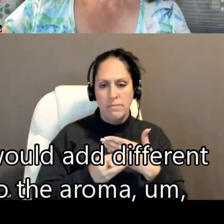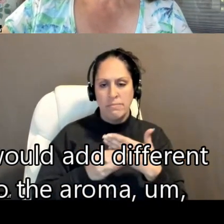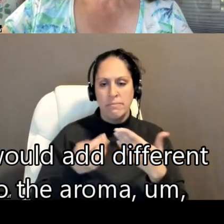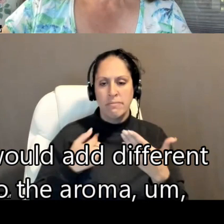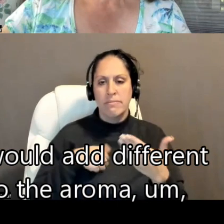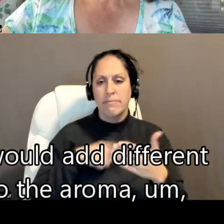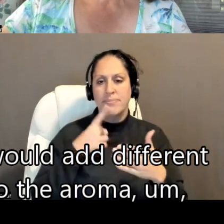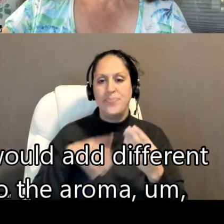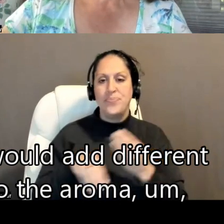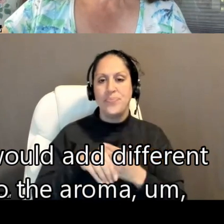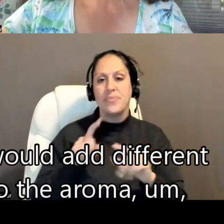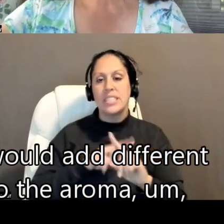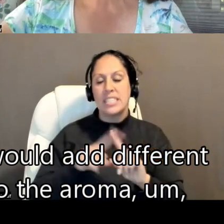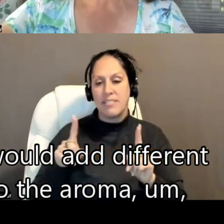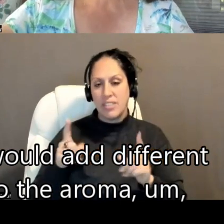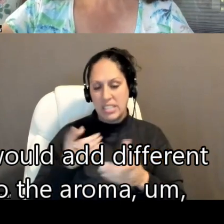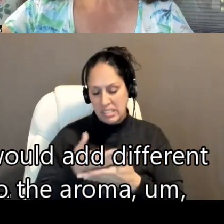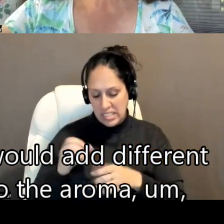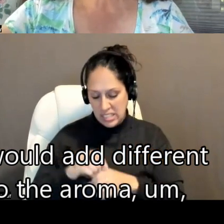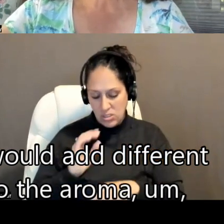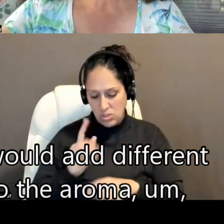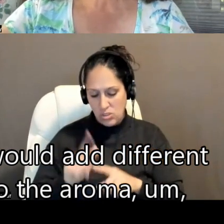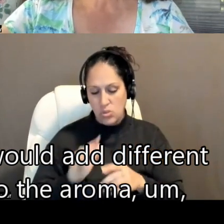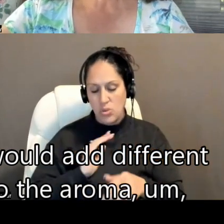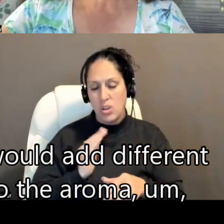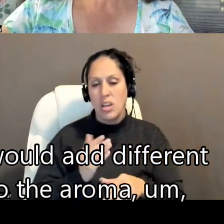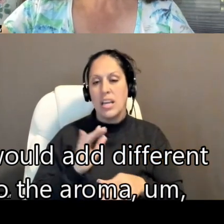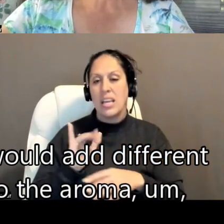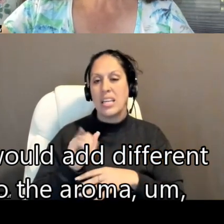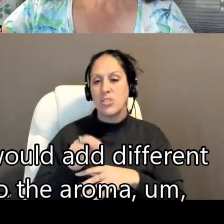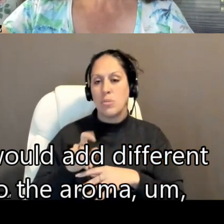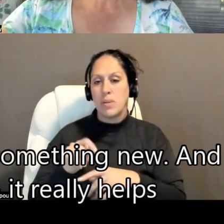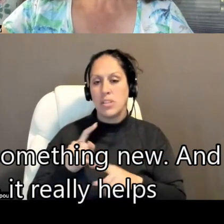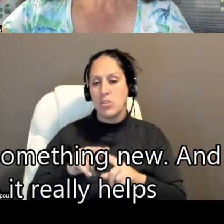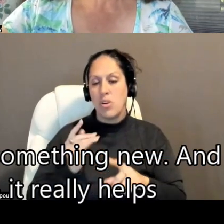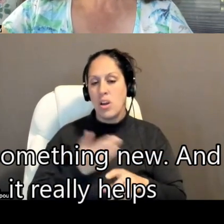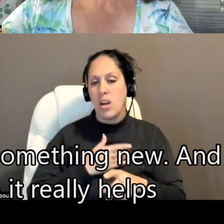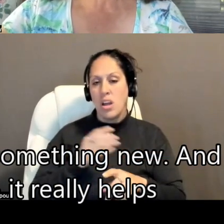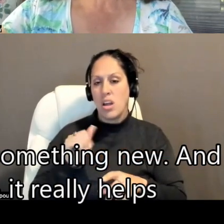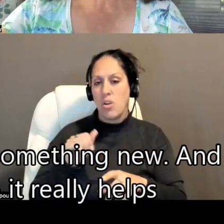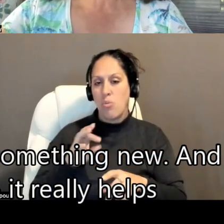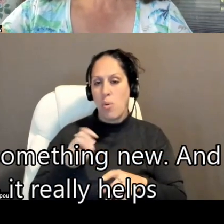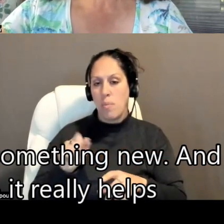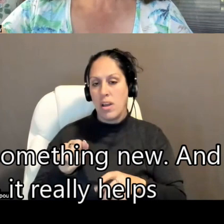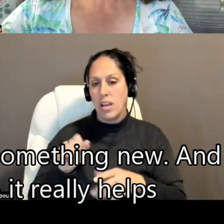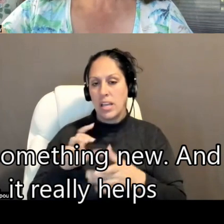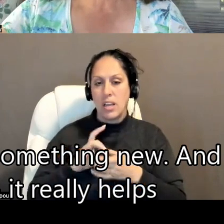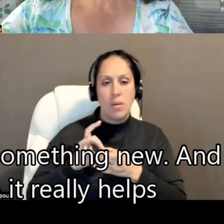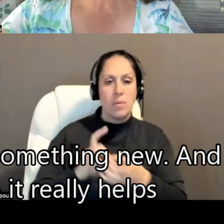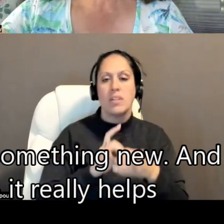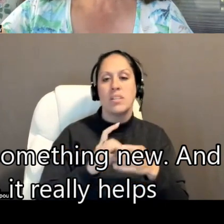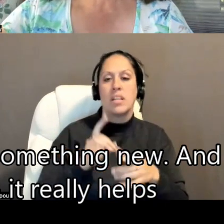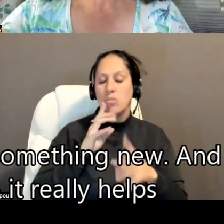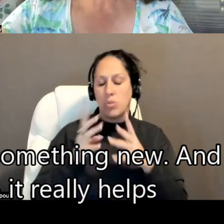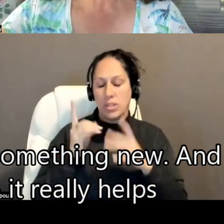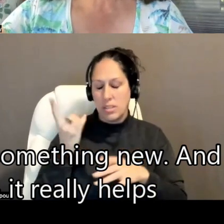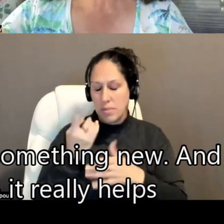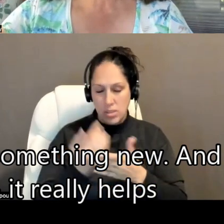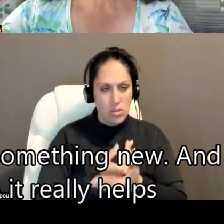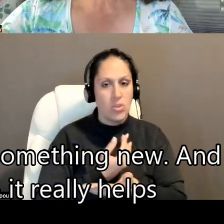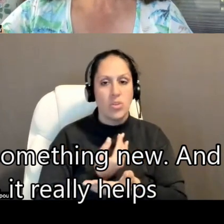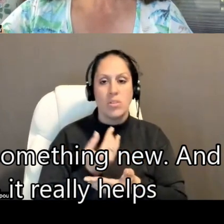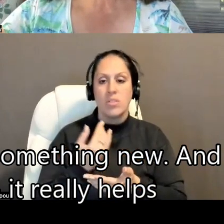would add different instruments into the aroma combination and create something new